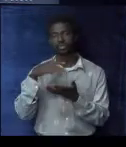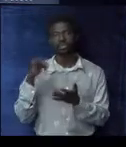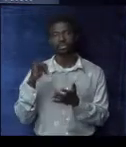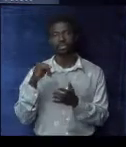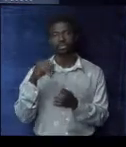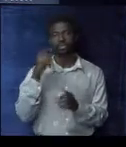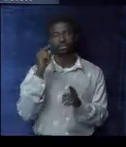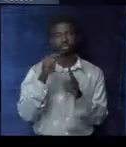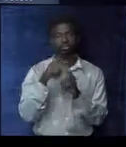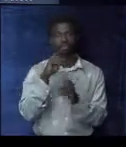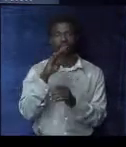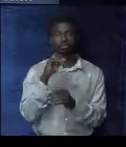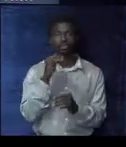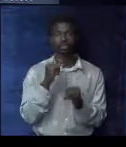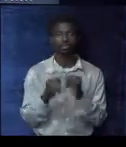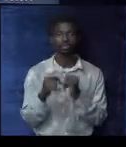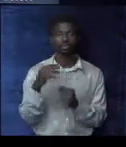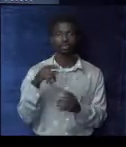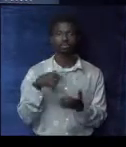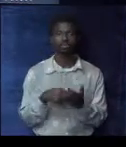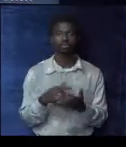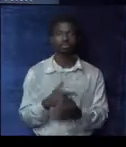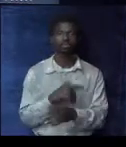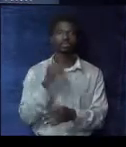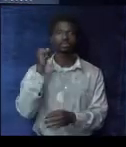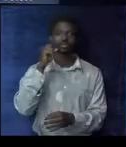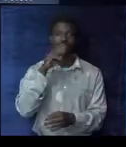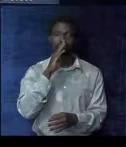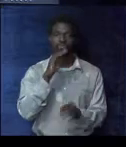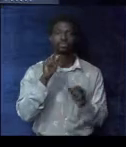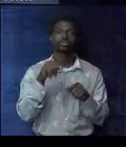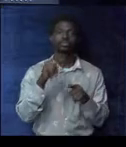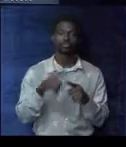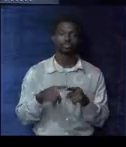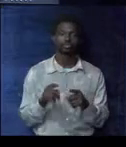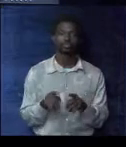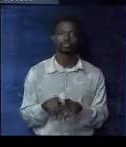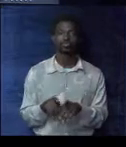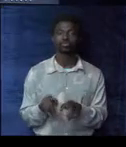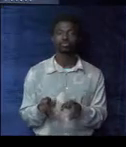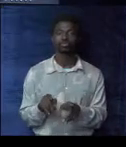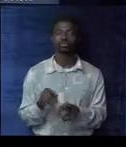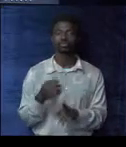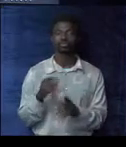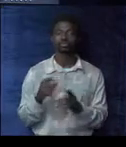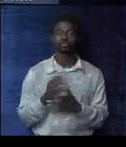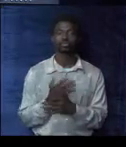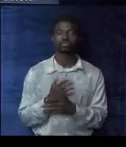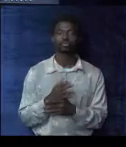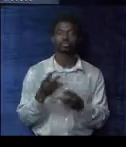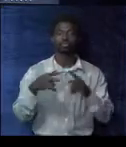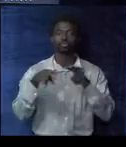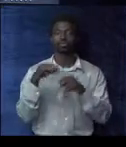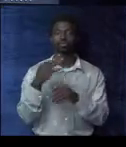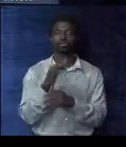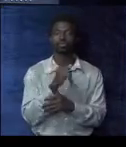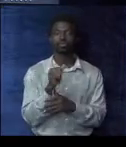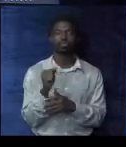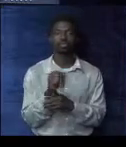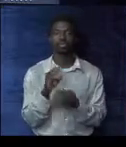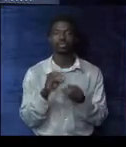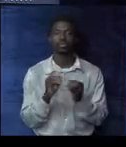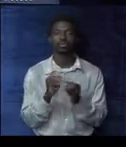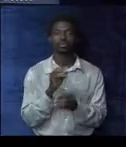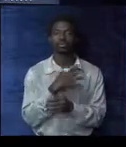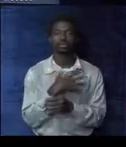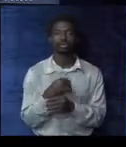are our learning objectives? By the end of this lesson, you should be able to differentiate between the value